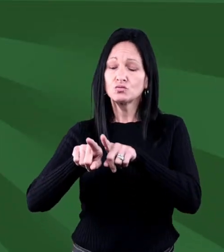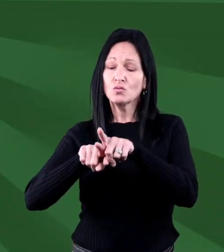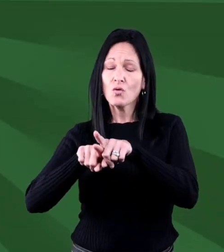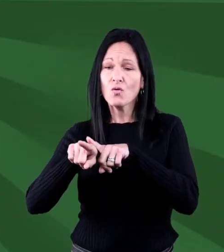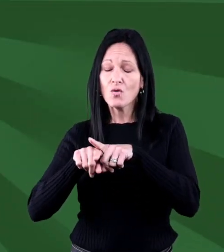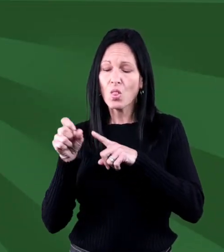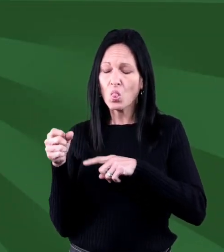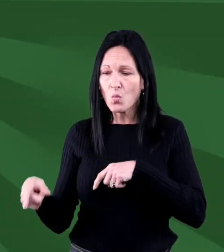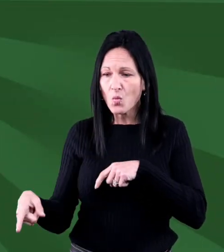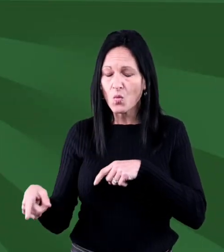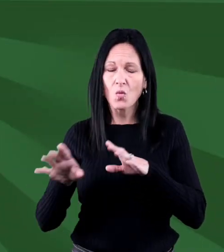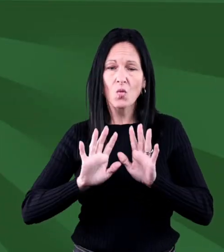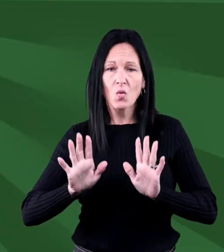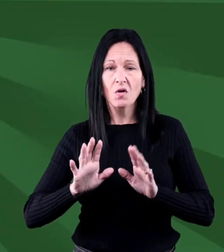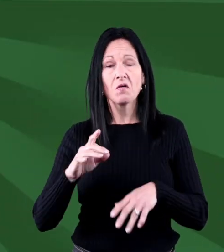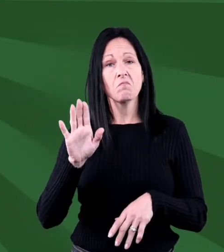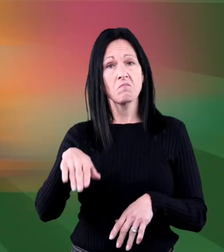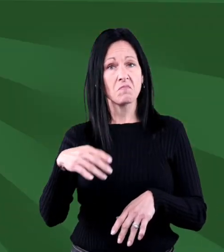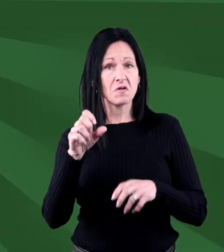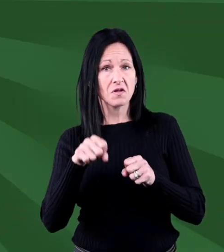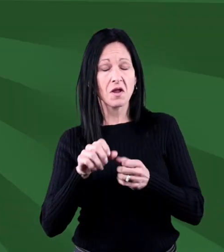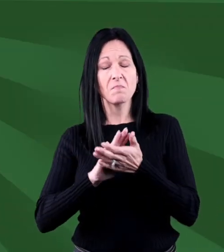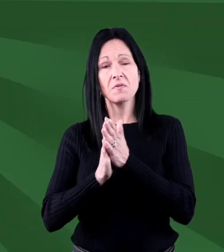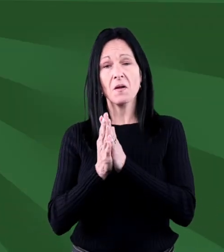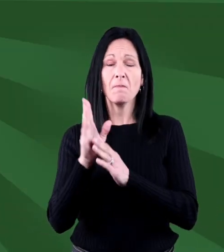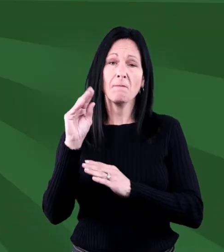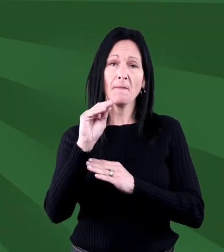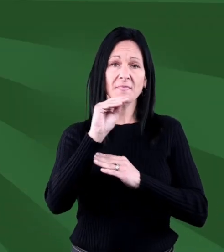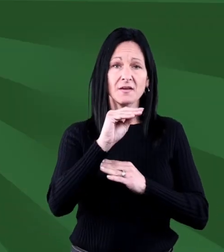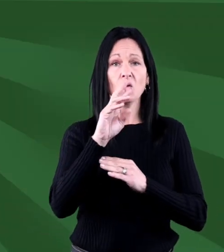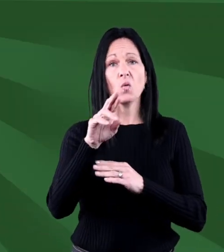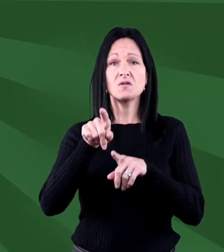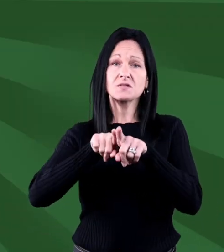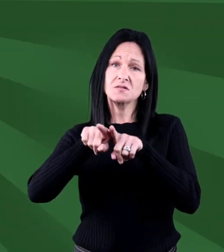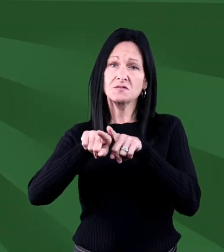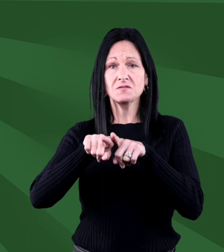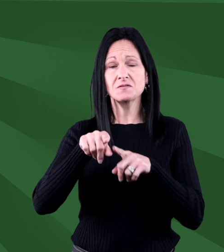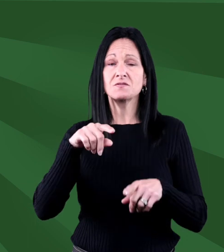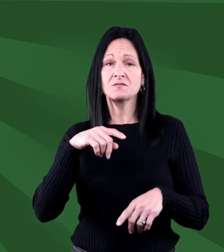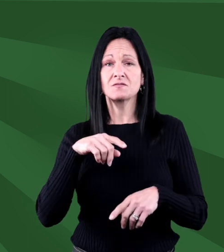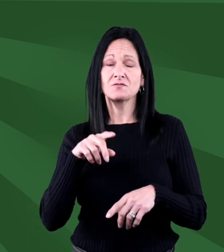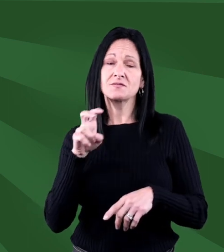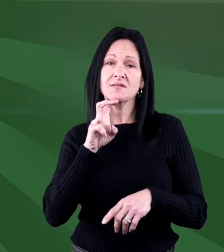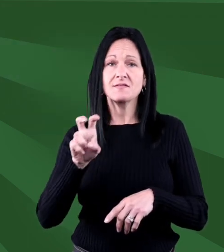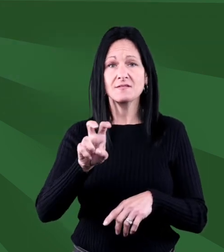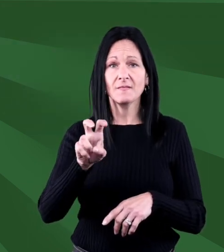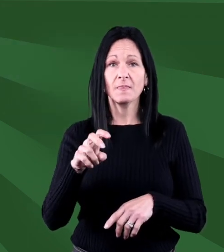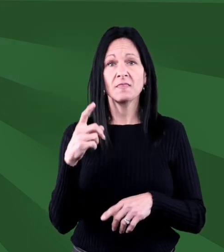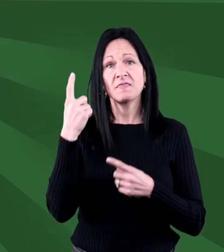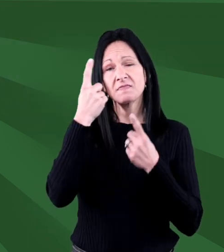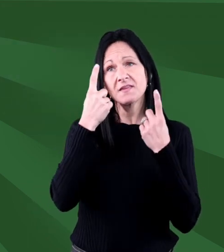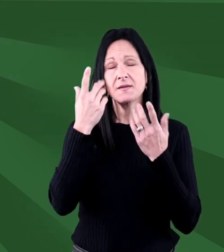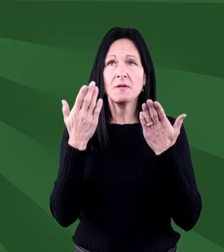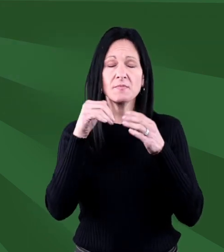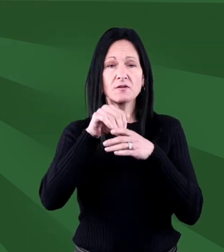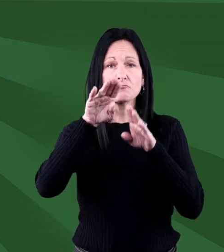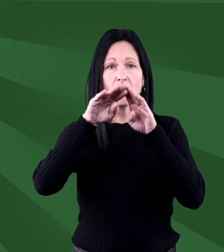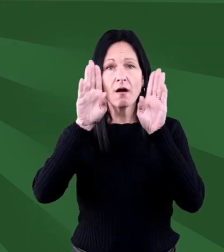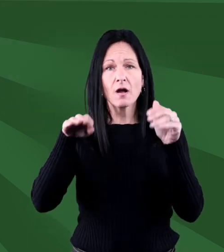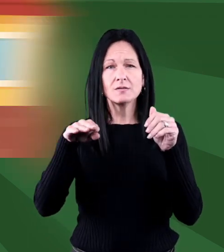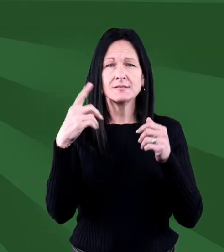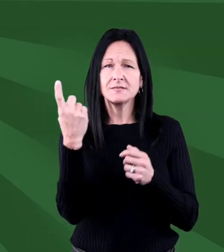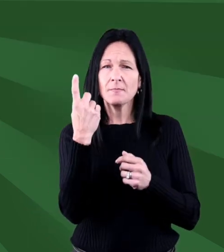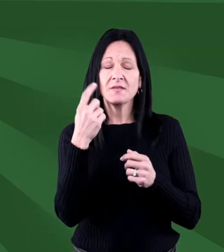Instead of throwing out your old socks, make a sock puppet or a sock snake. Think of an item in your